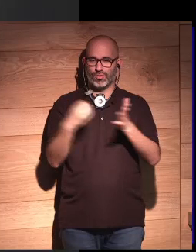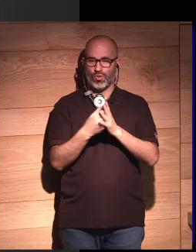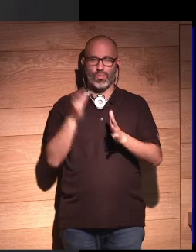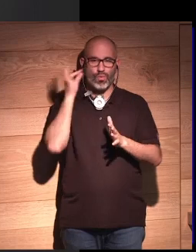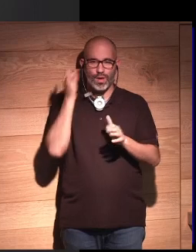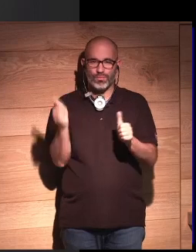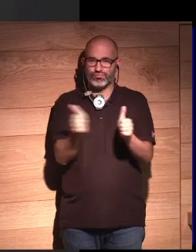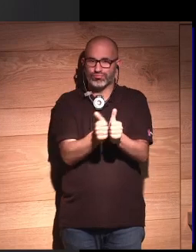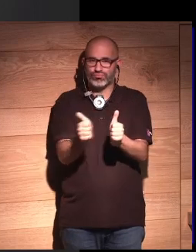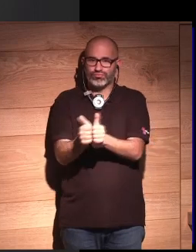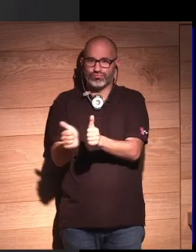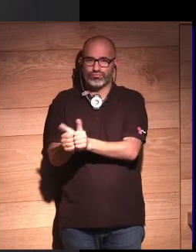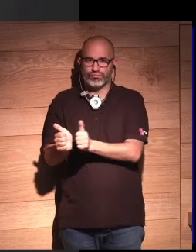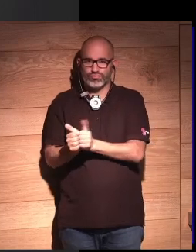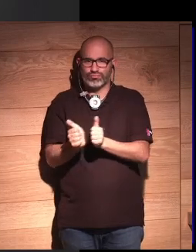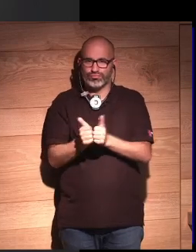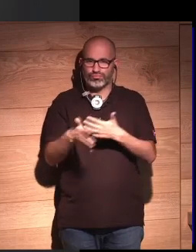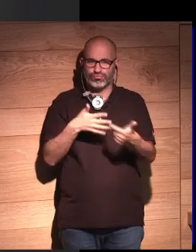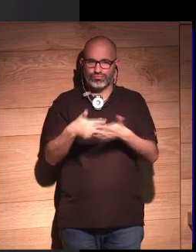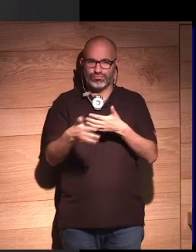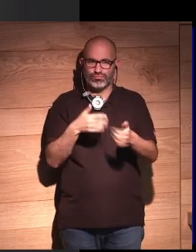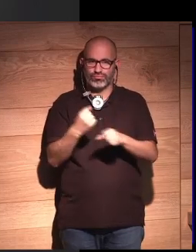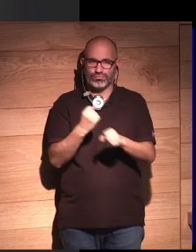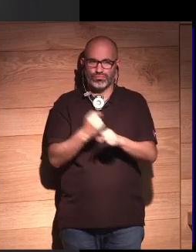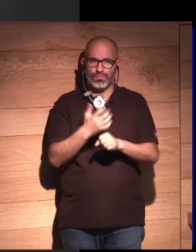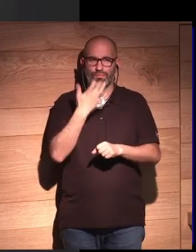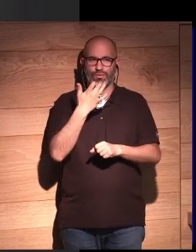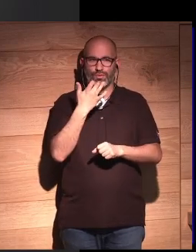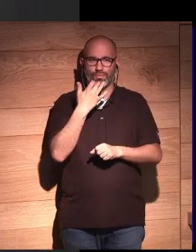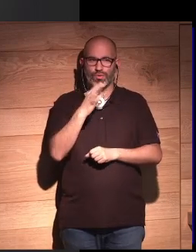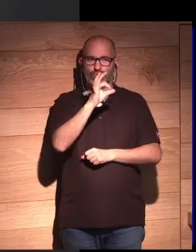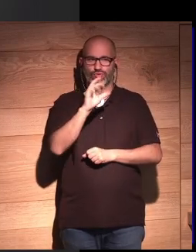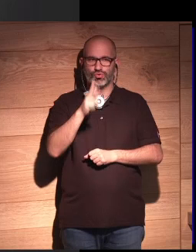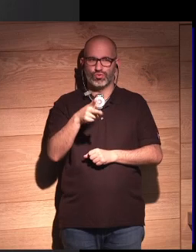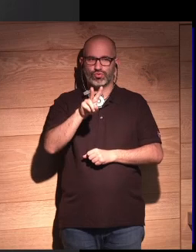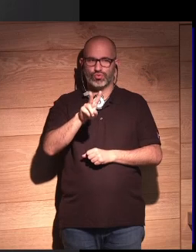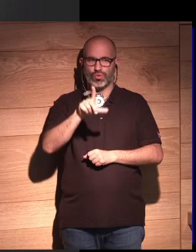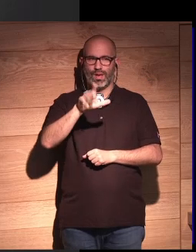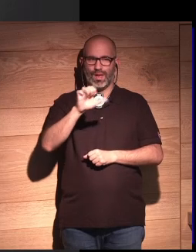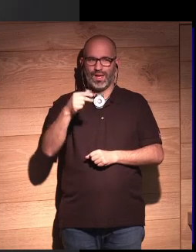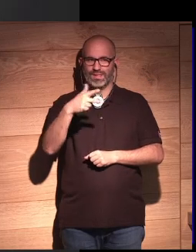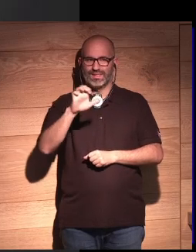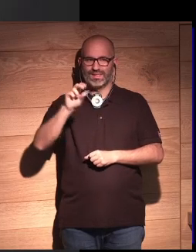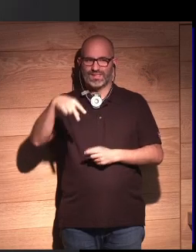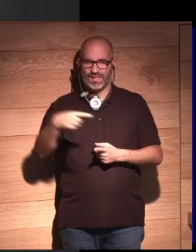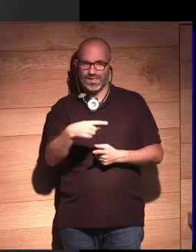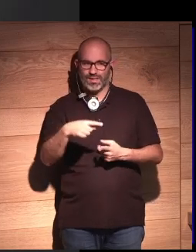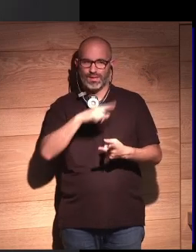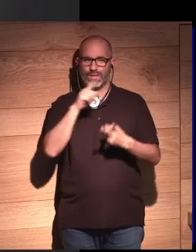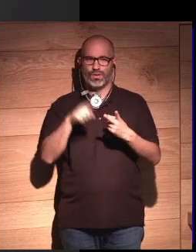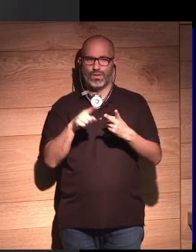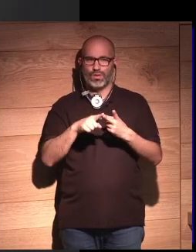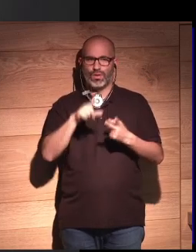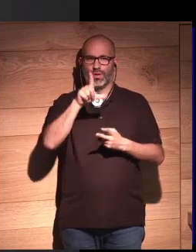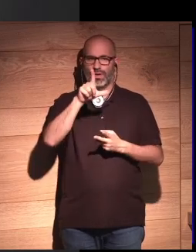opera by Shuli Chang. It was a crowdsourced soap opera shot on mobile phones that was edited and uploaded into a timeline that told the story